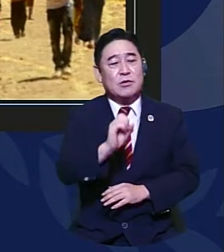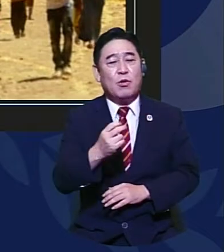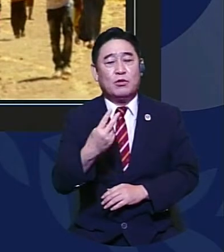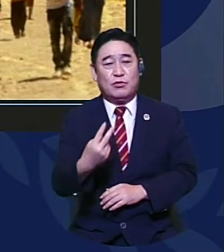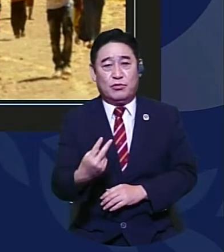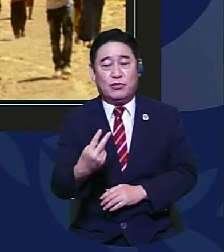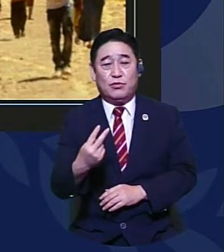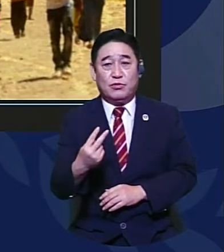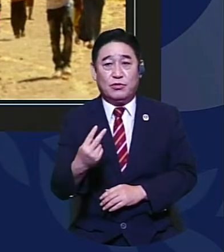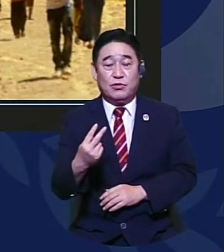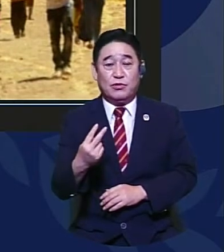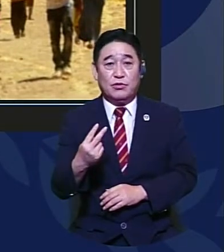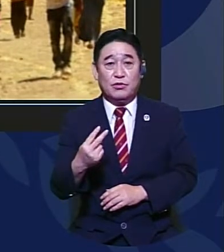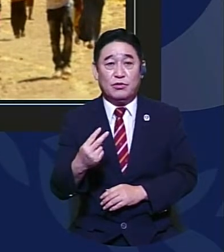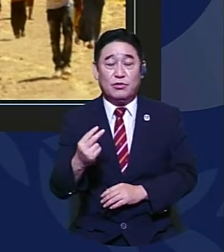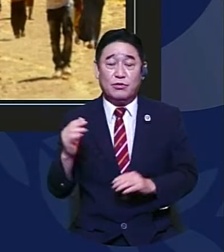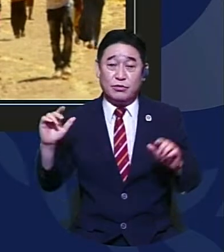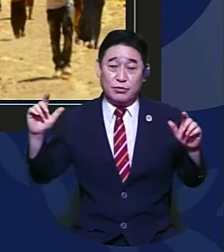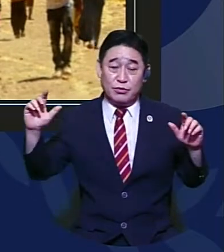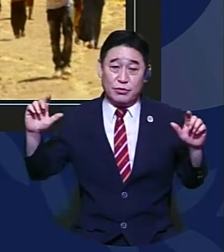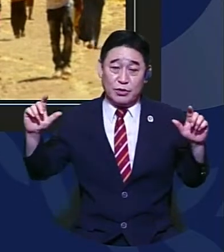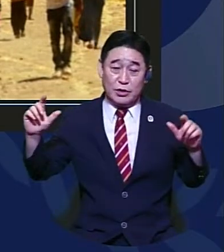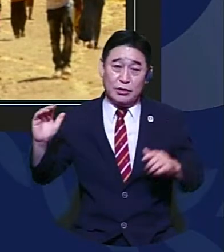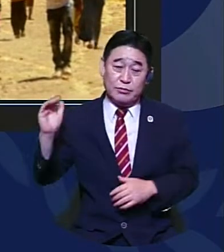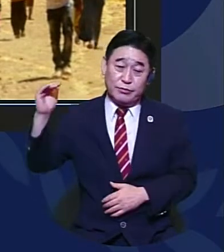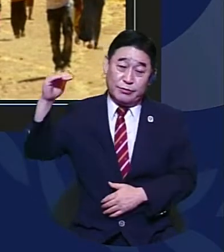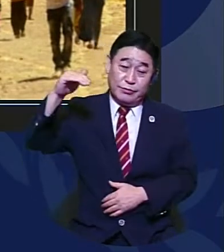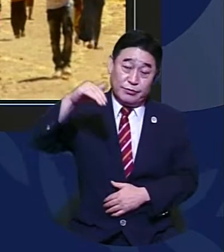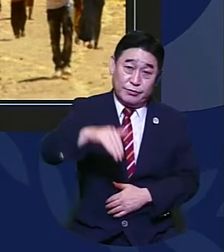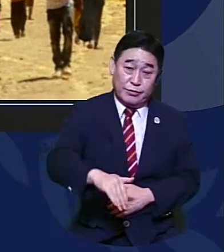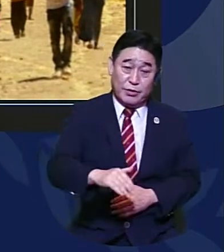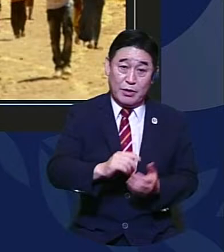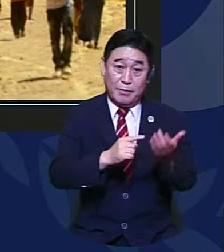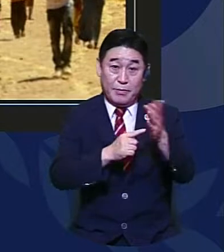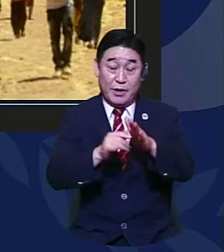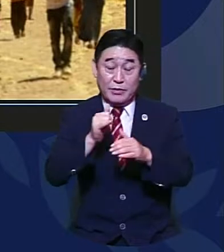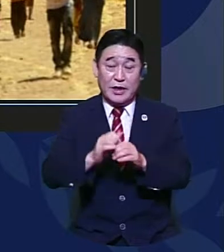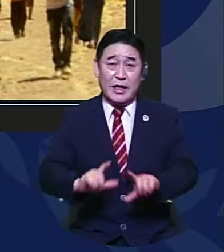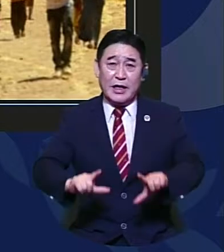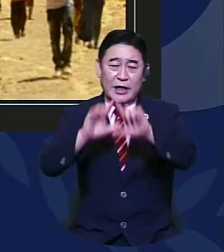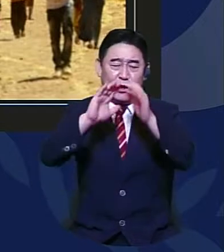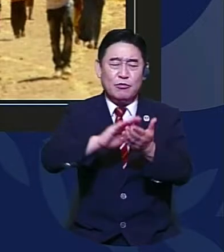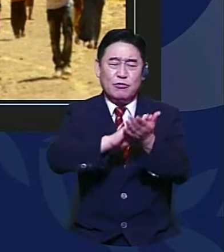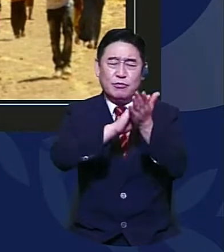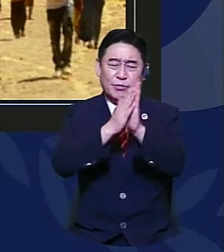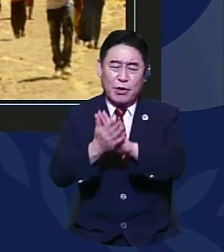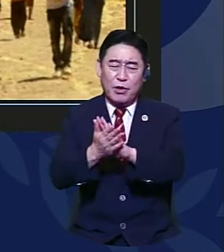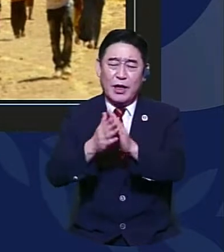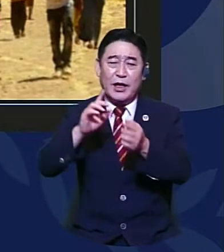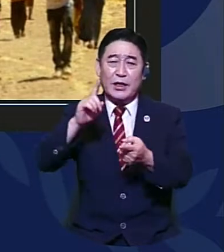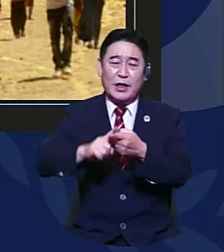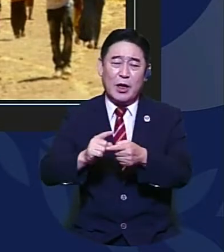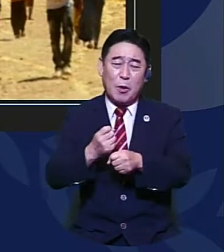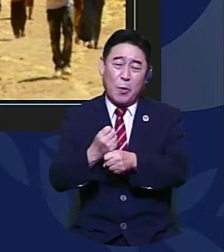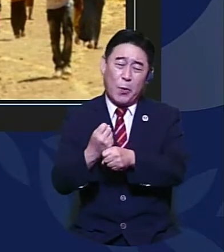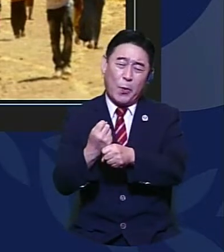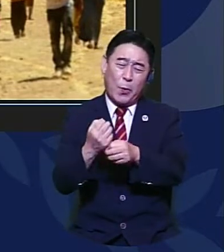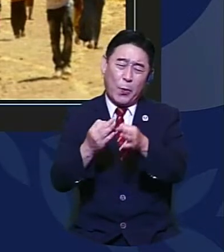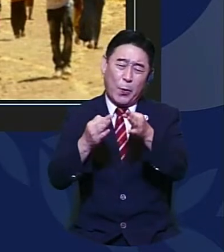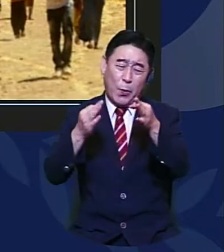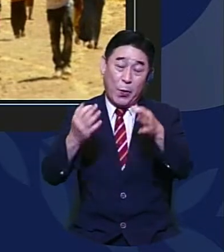change for many decades, and in the beginning of my career, this was something that we talked about as being important for our